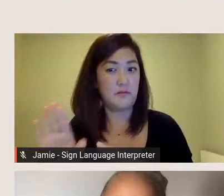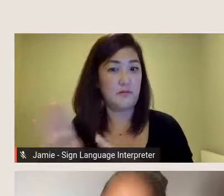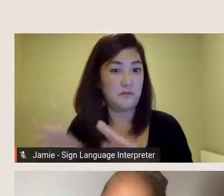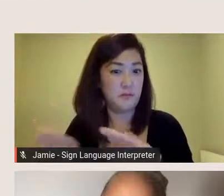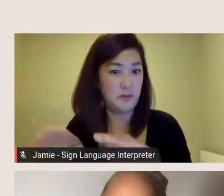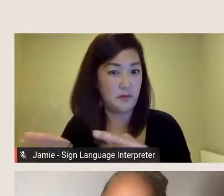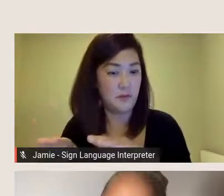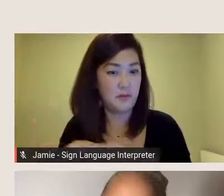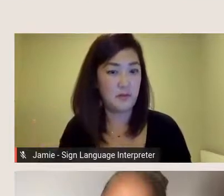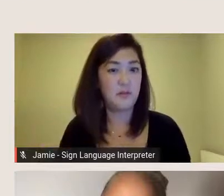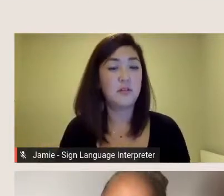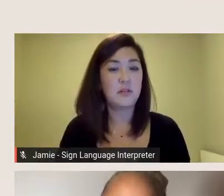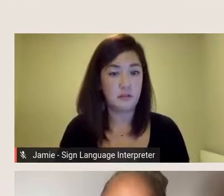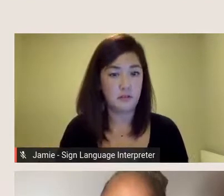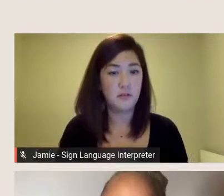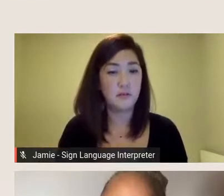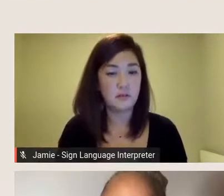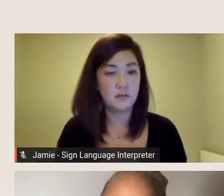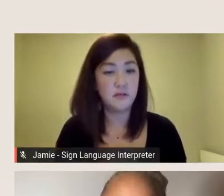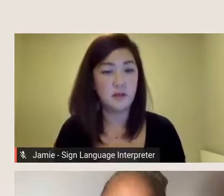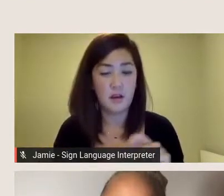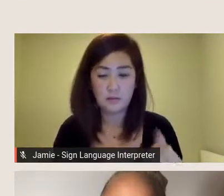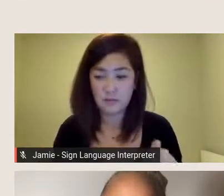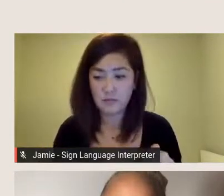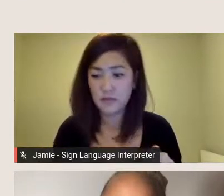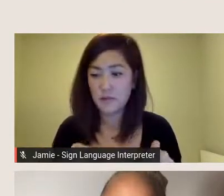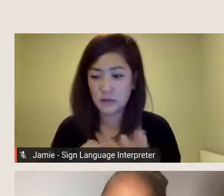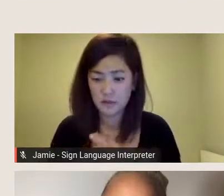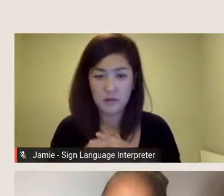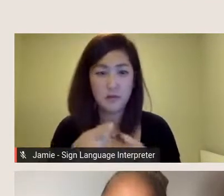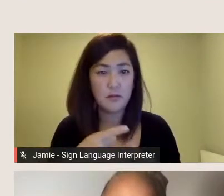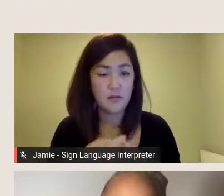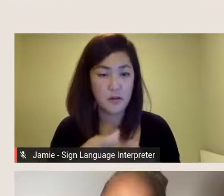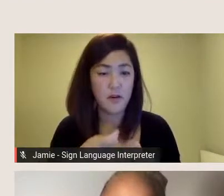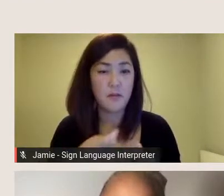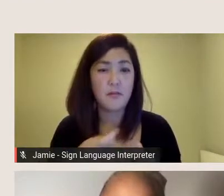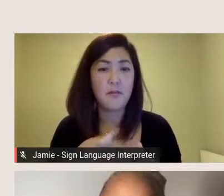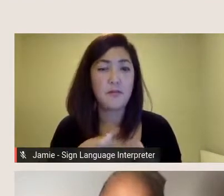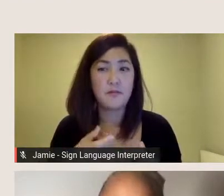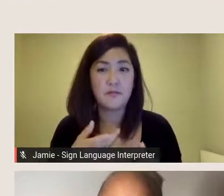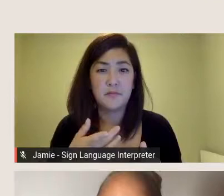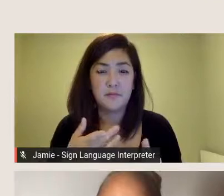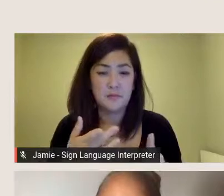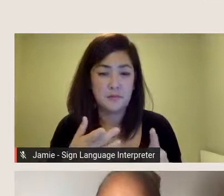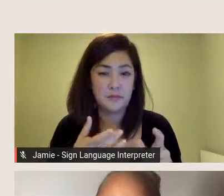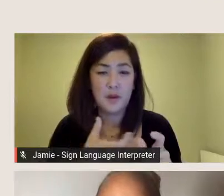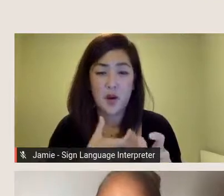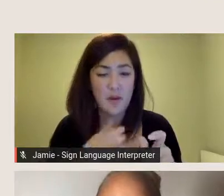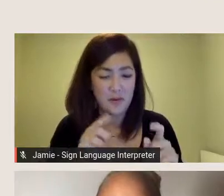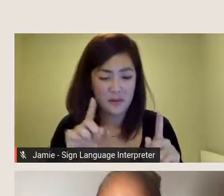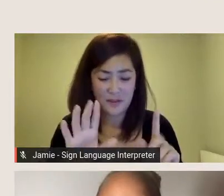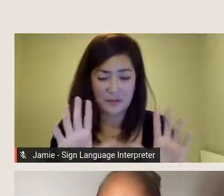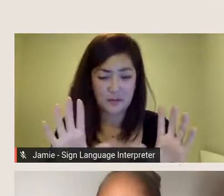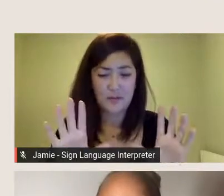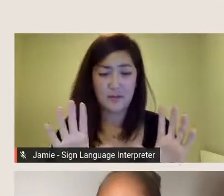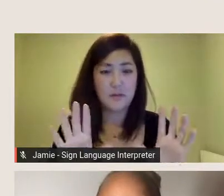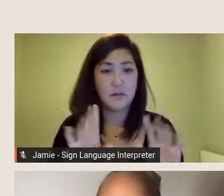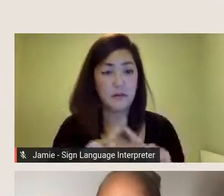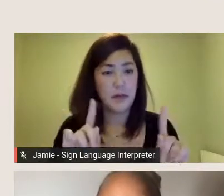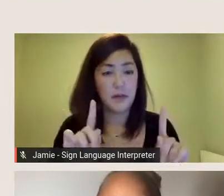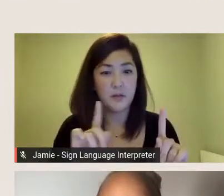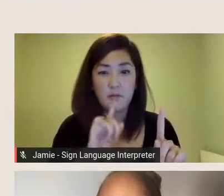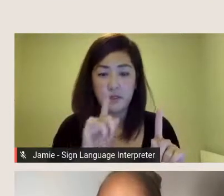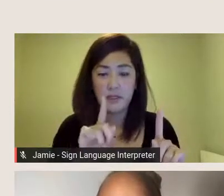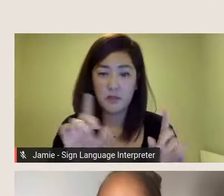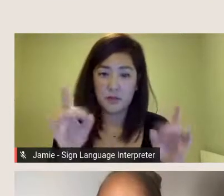Akai Gurley getting killed by a police officer at that time, it was like another in a line of these things that were so terrible. But